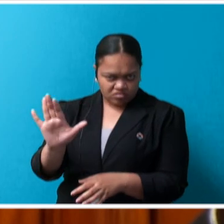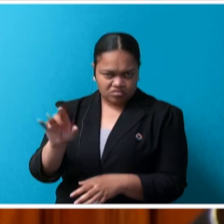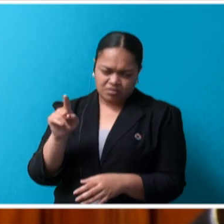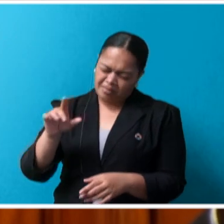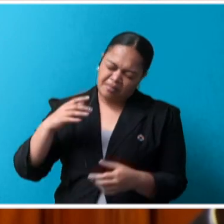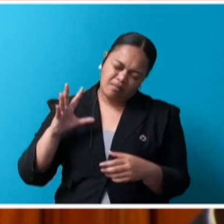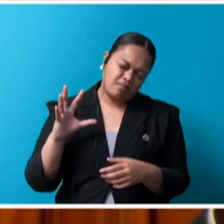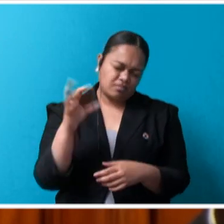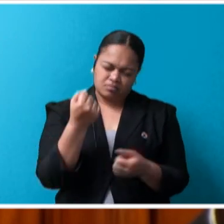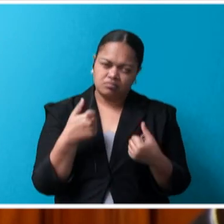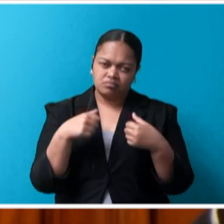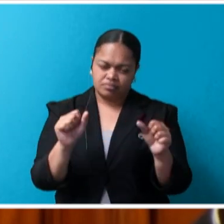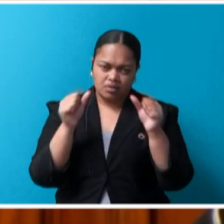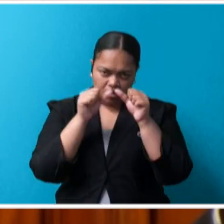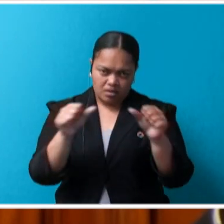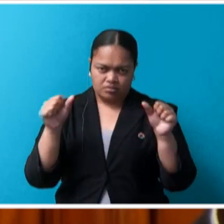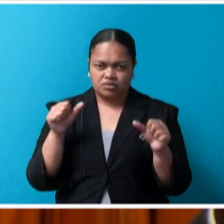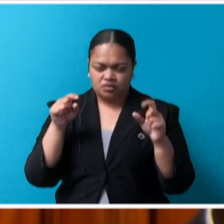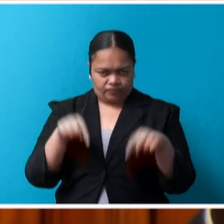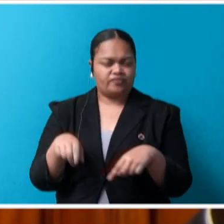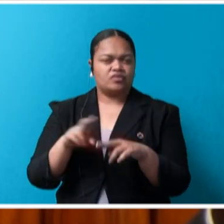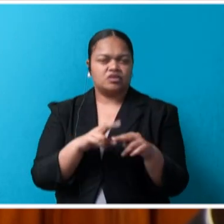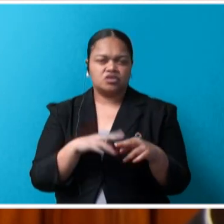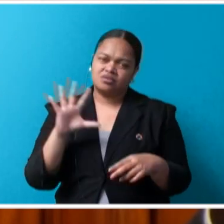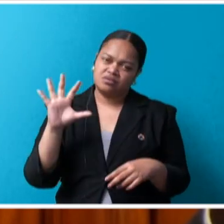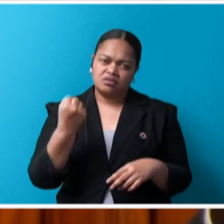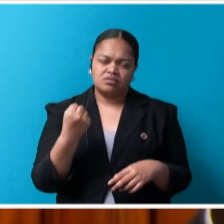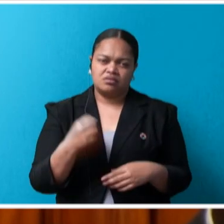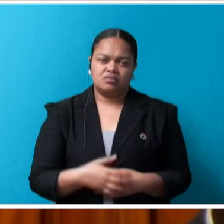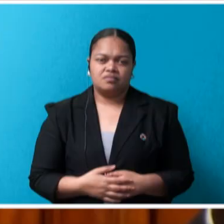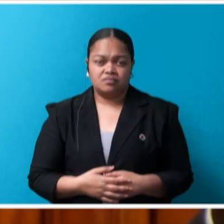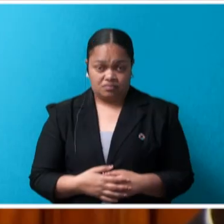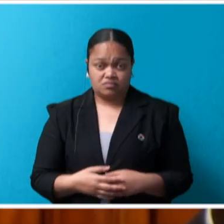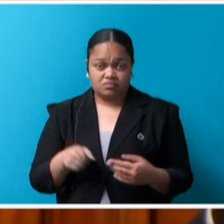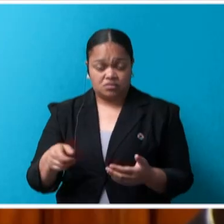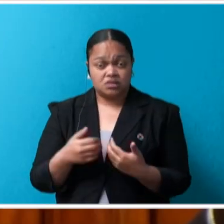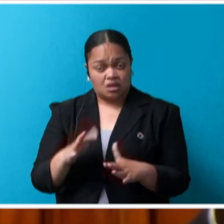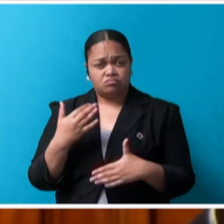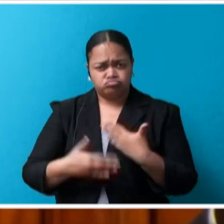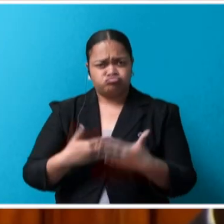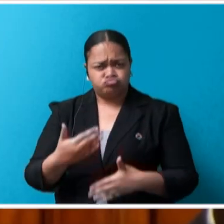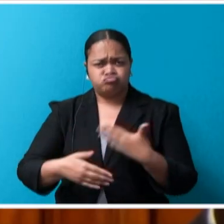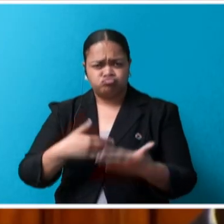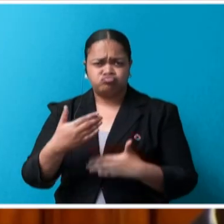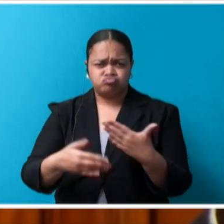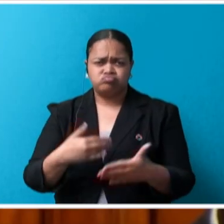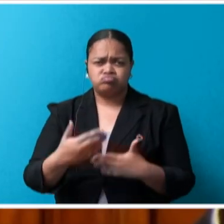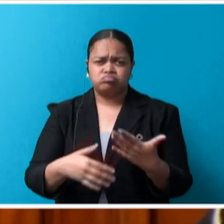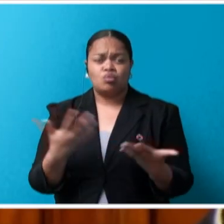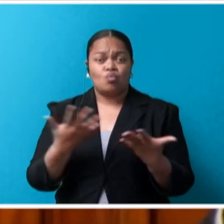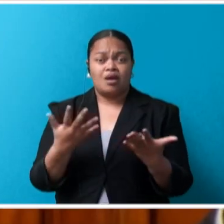agricultural cooperatives in Fiji. The cooperative owned and operated a fully functional dairy processing plant in